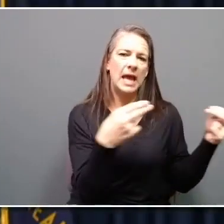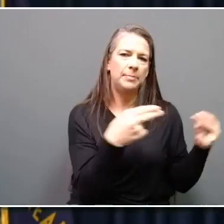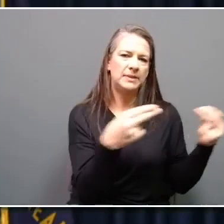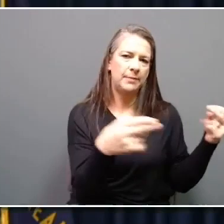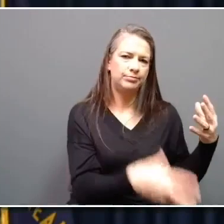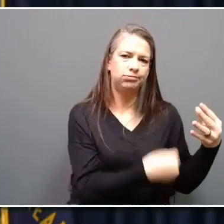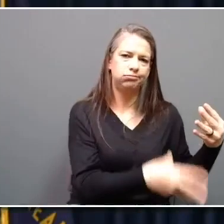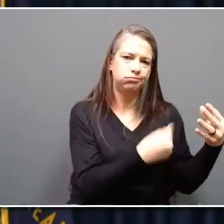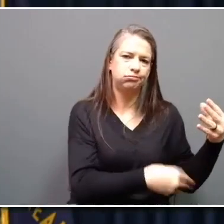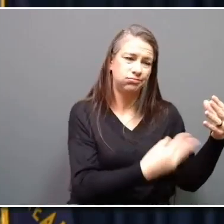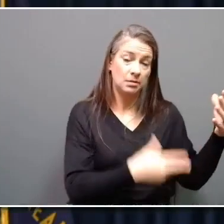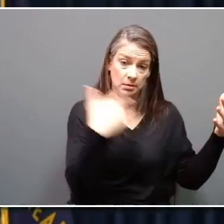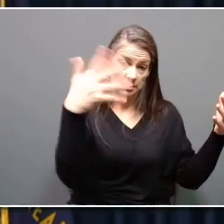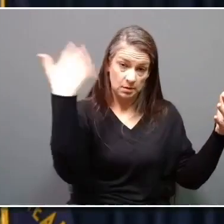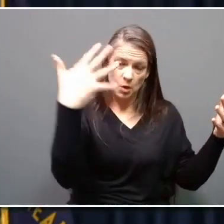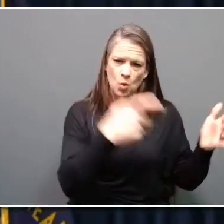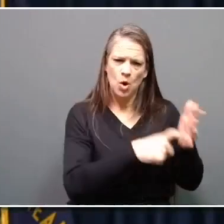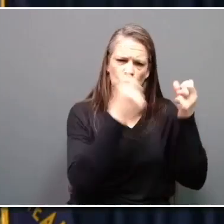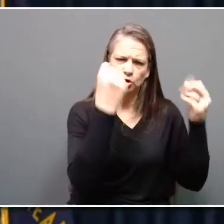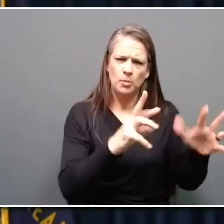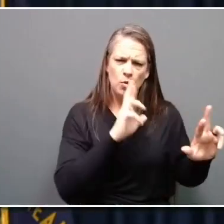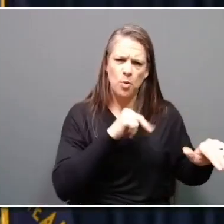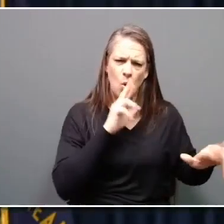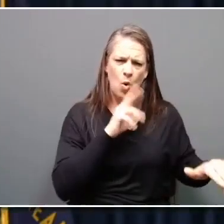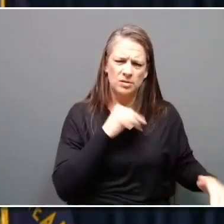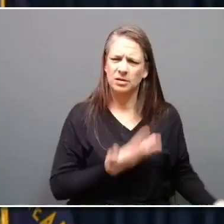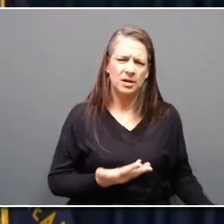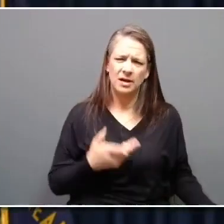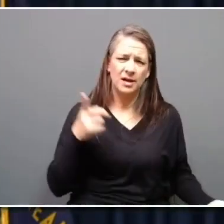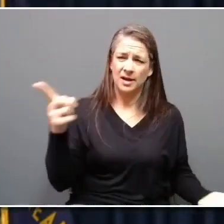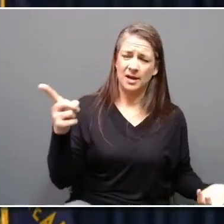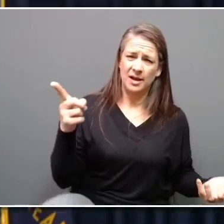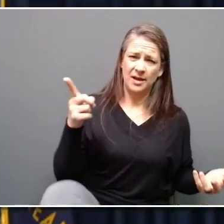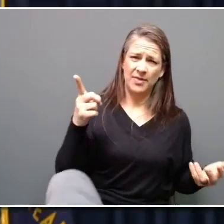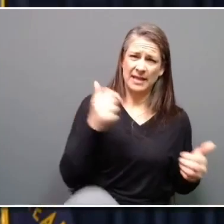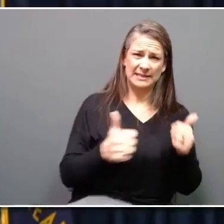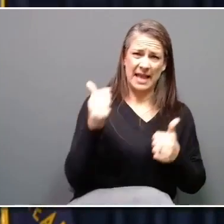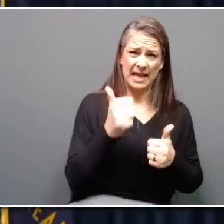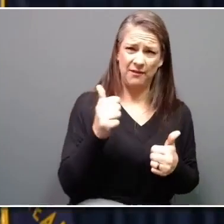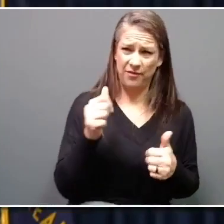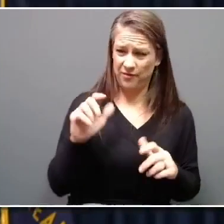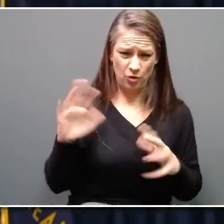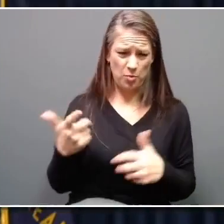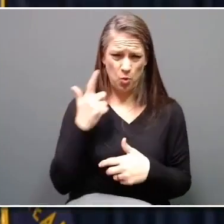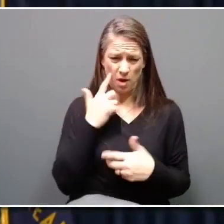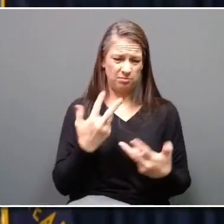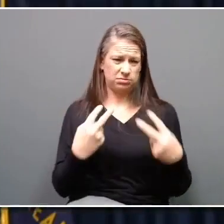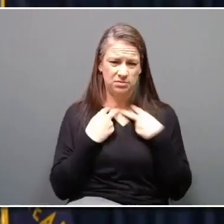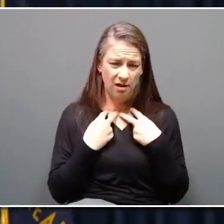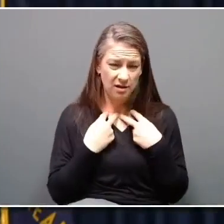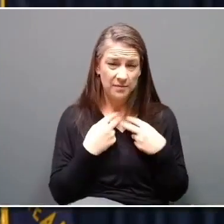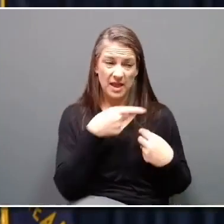seen, requiring so many reports it would grind the executive branch to a halt. It includes major